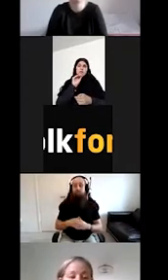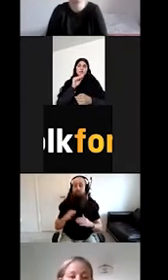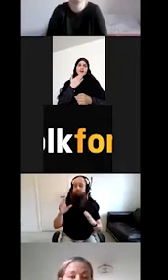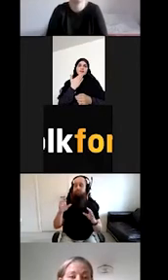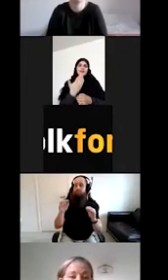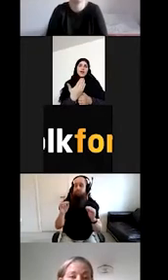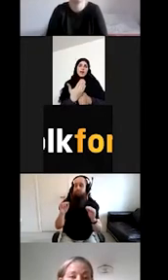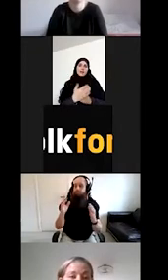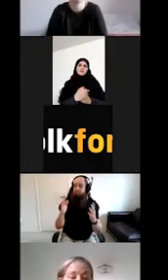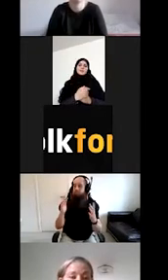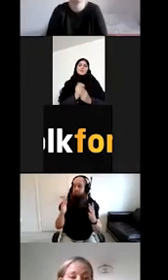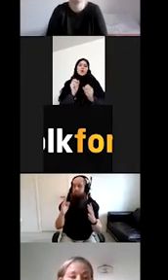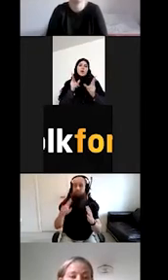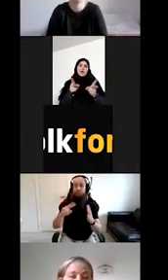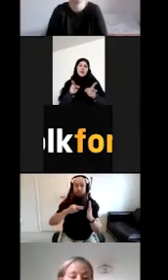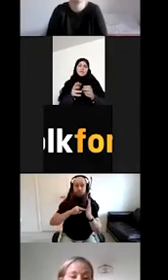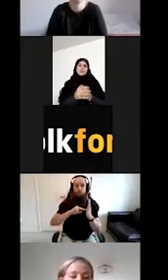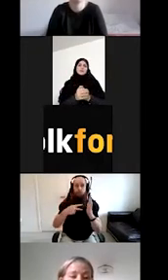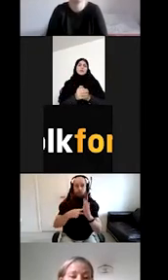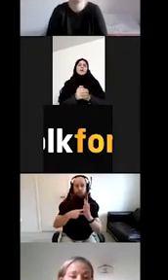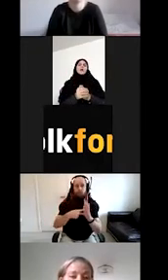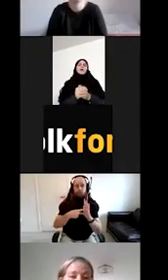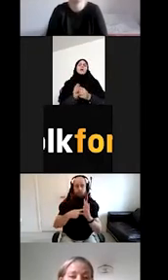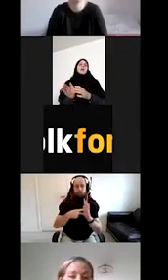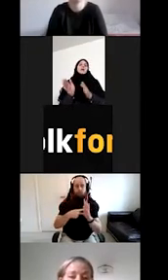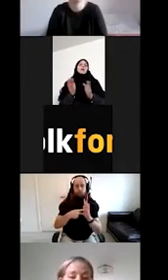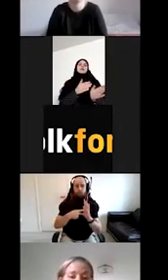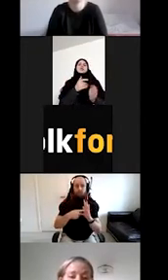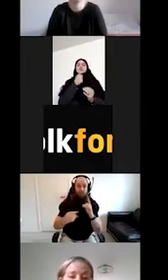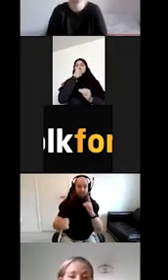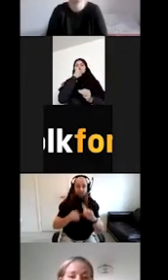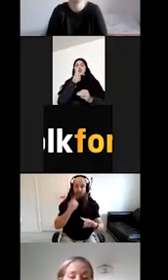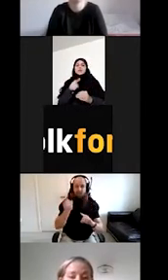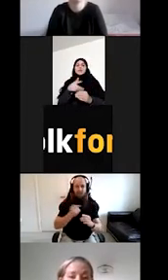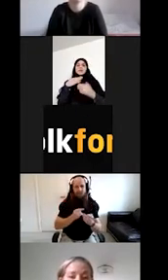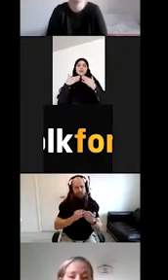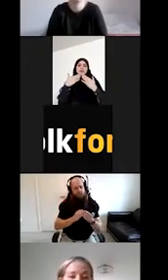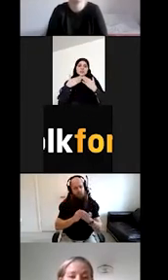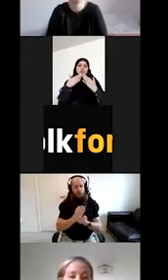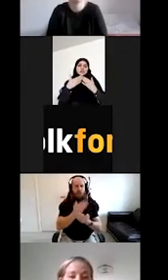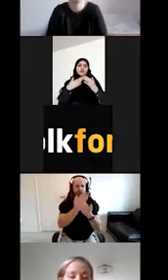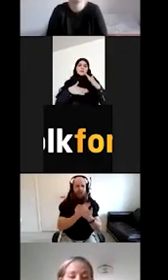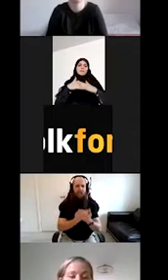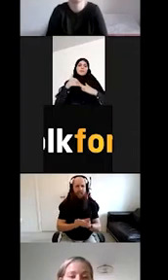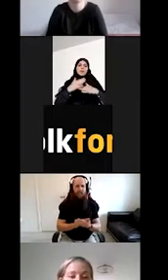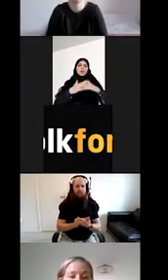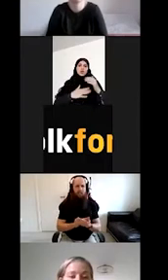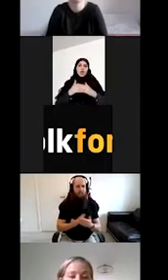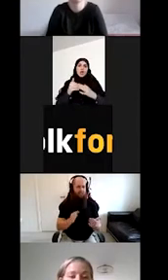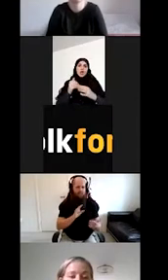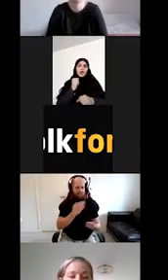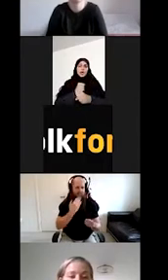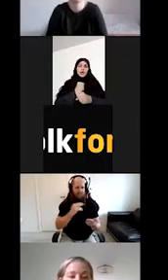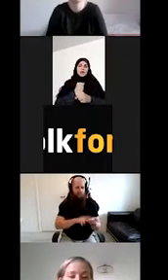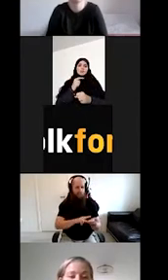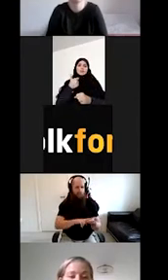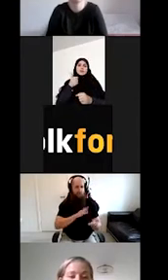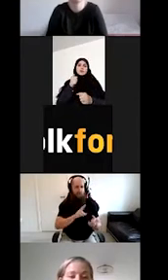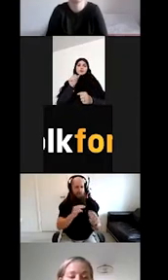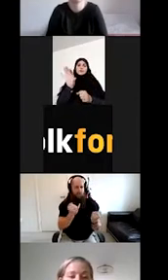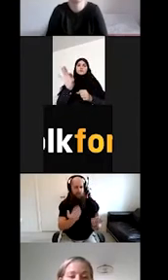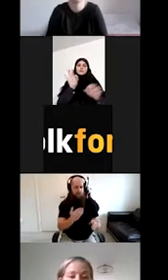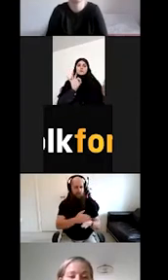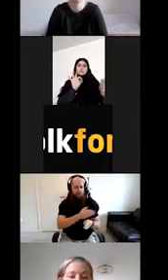of methodology, the first thing we did was to map the existing data on the implementation of relevant